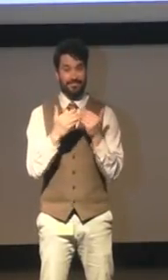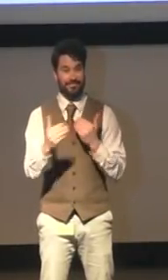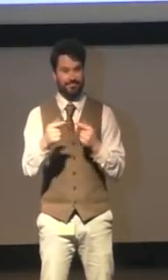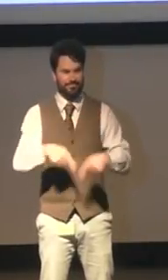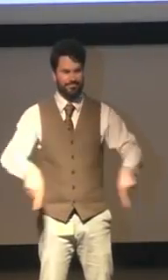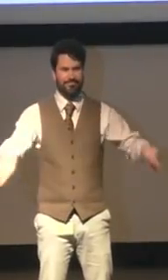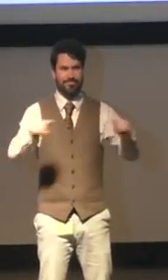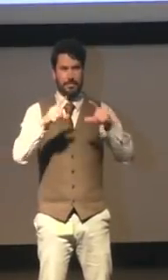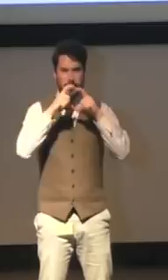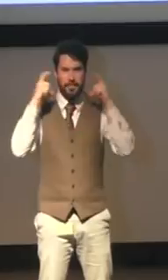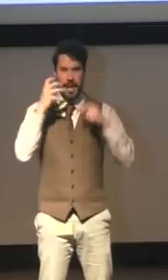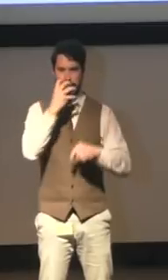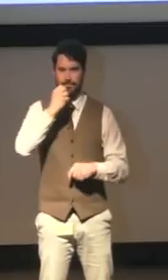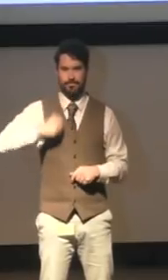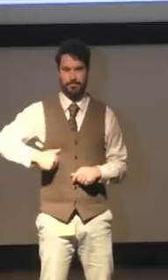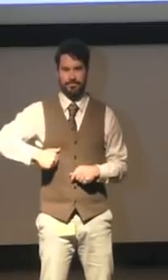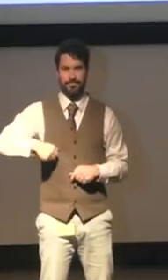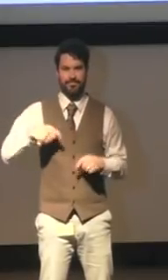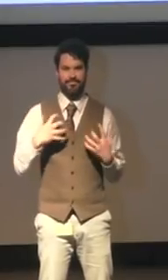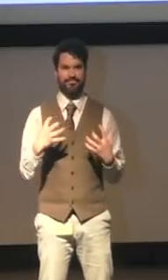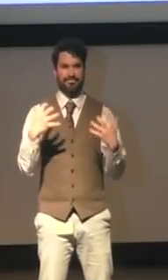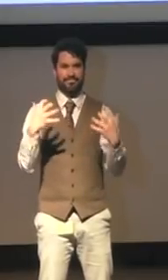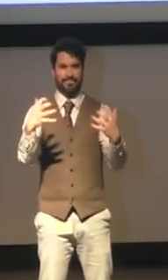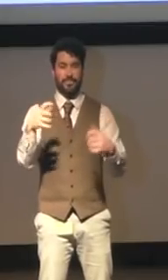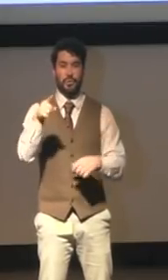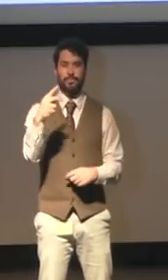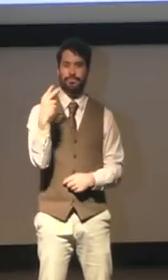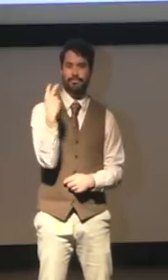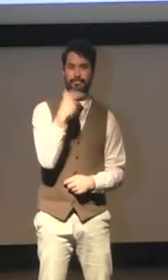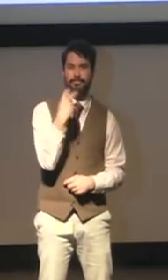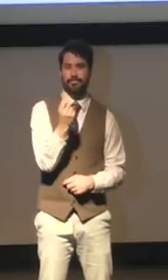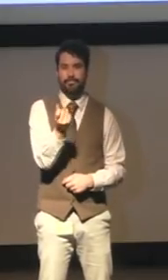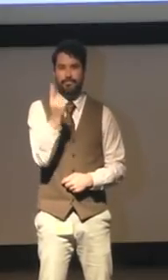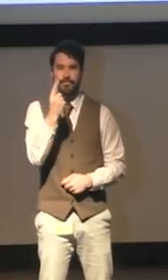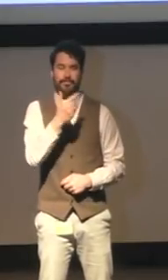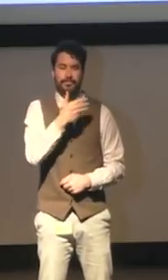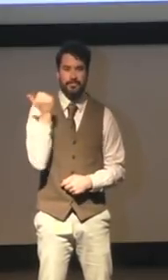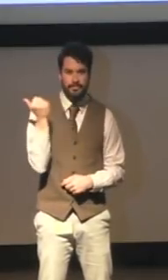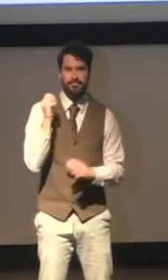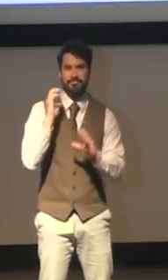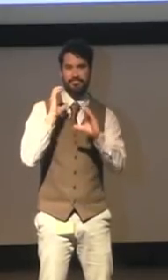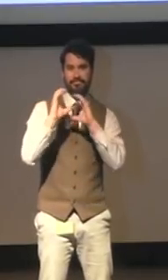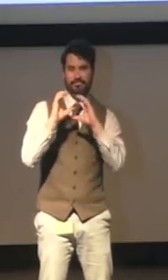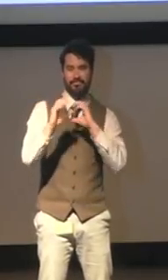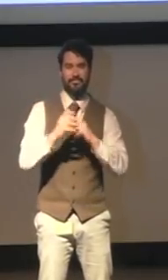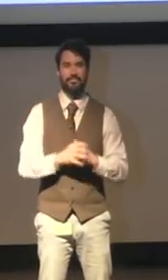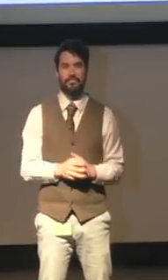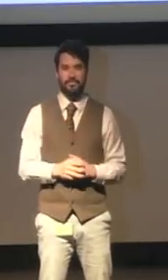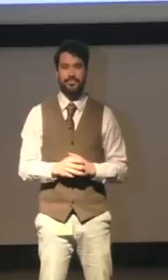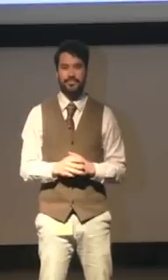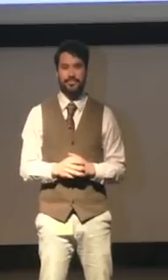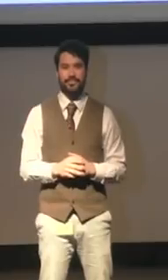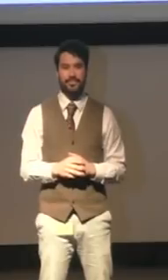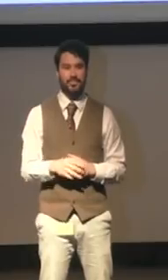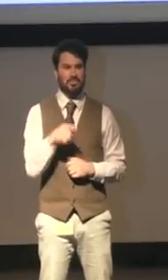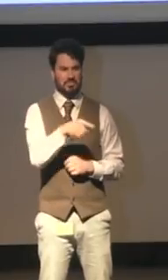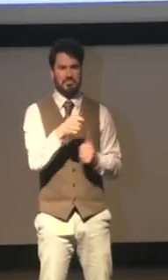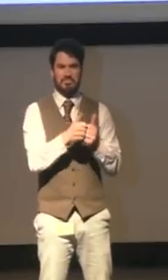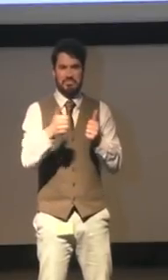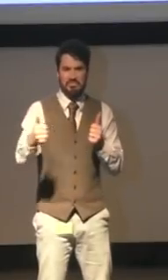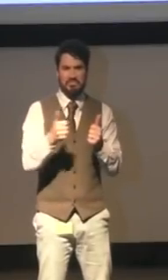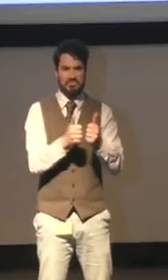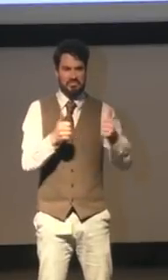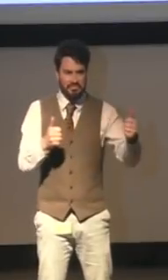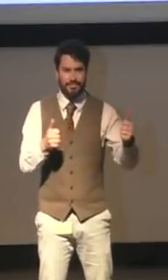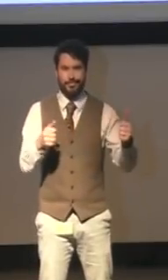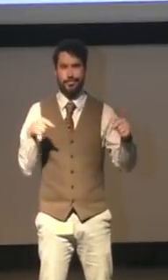our mask policy here in the auditorium so you can better understand us, and we're continuing to assure social distancing for the